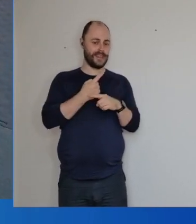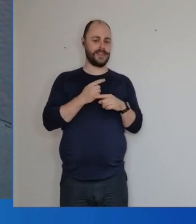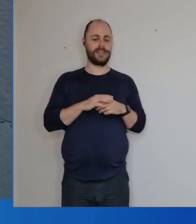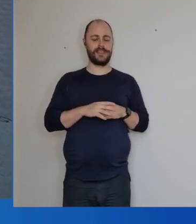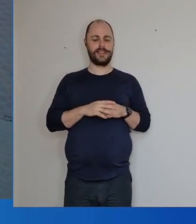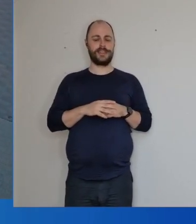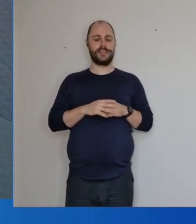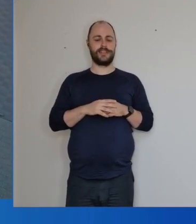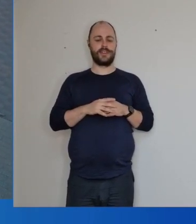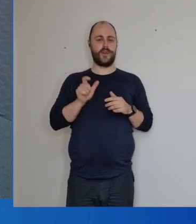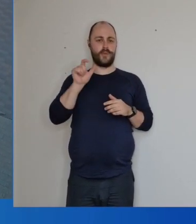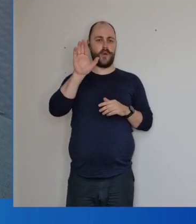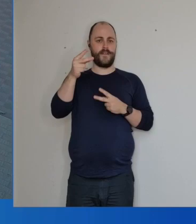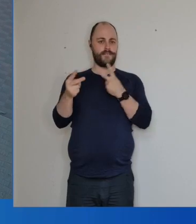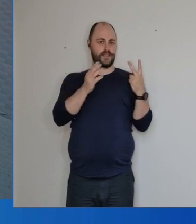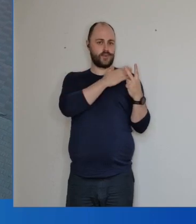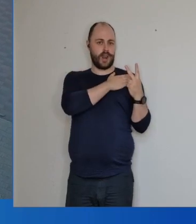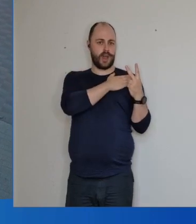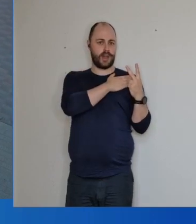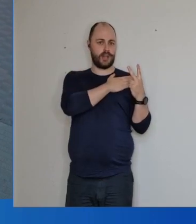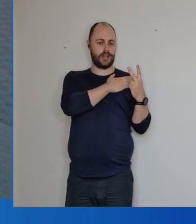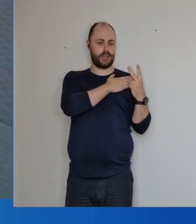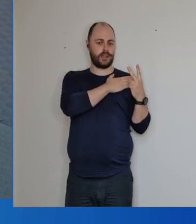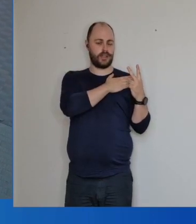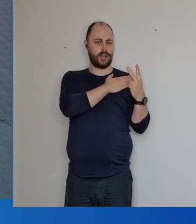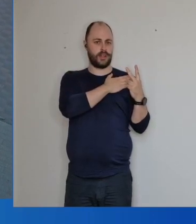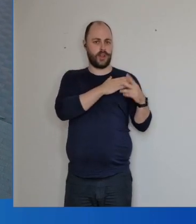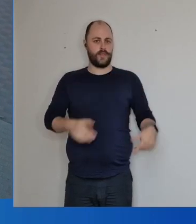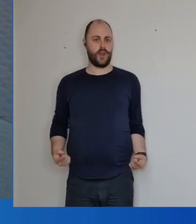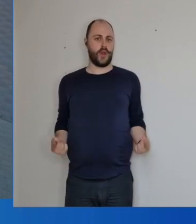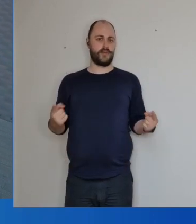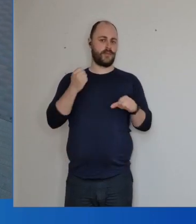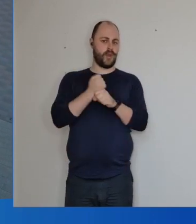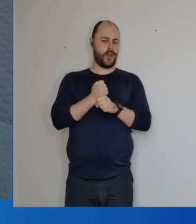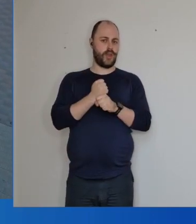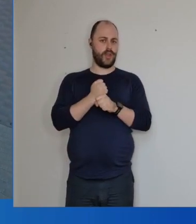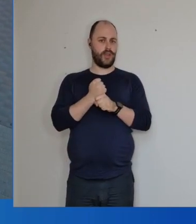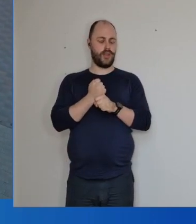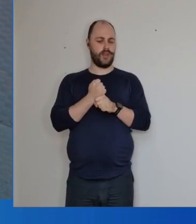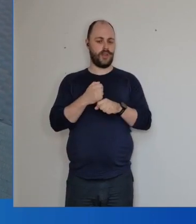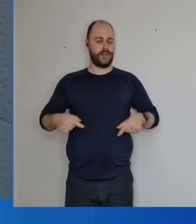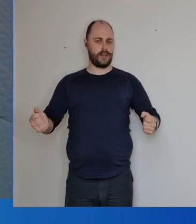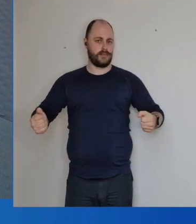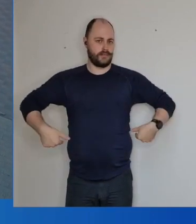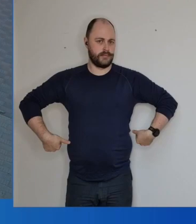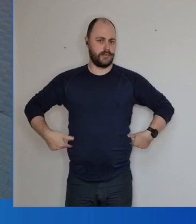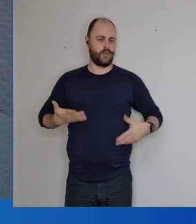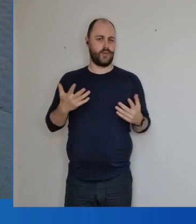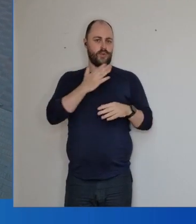I'm going to bring my bridge over my left shoulder, and I'm going to keep my hips high as I do this. From here, I throw my